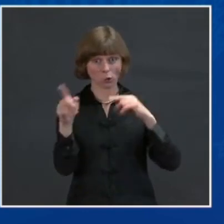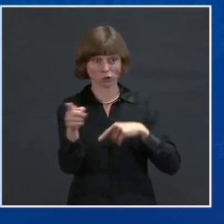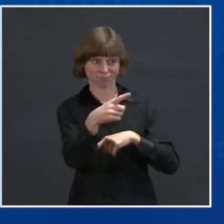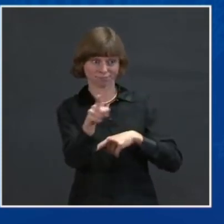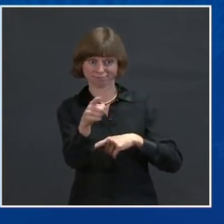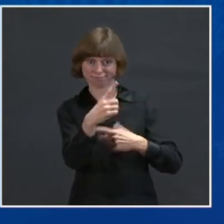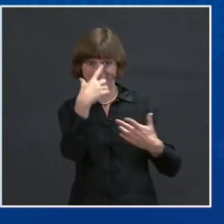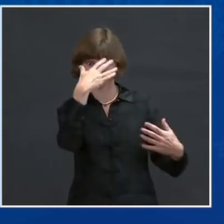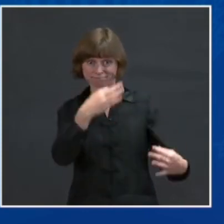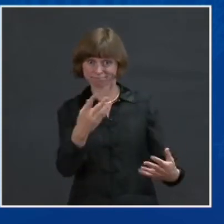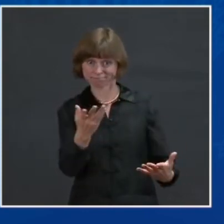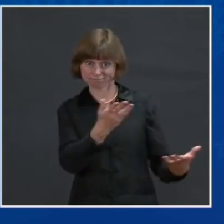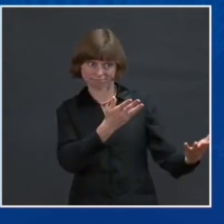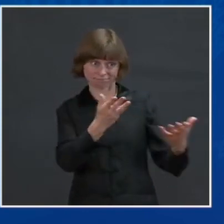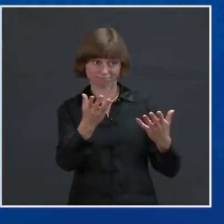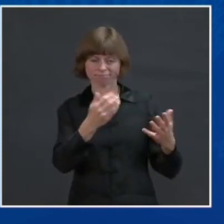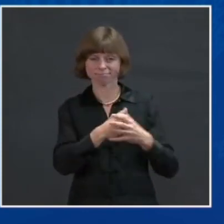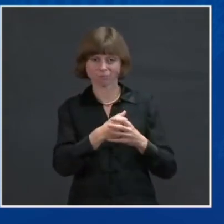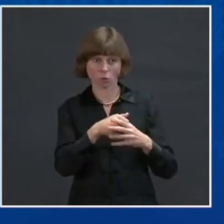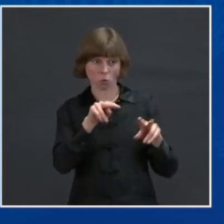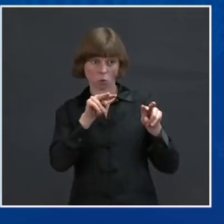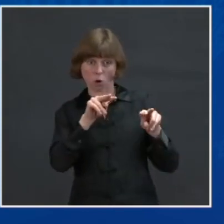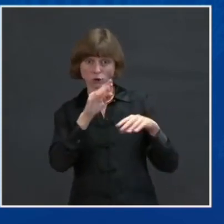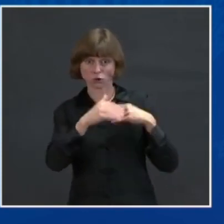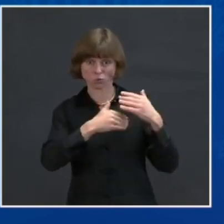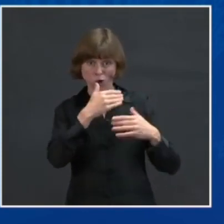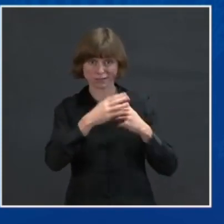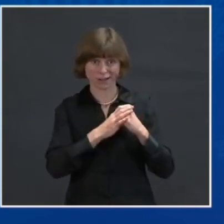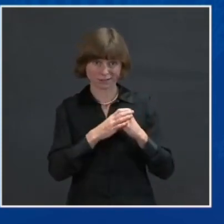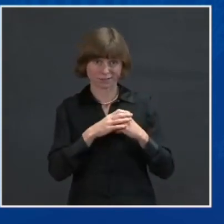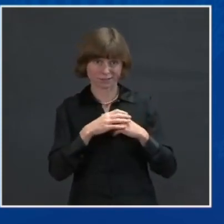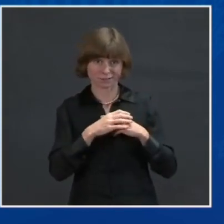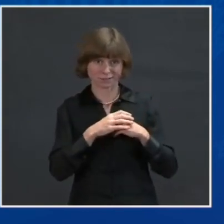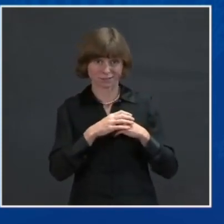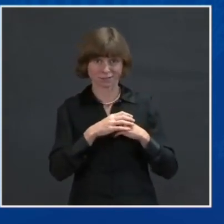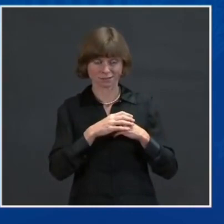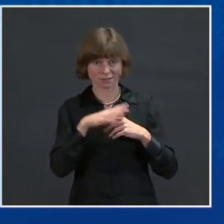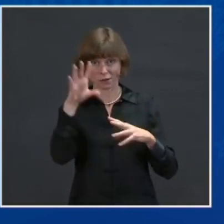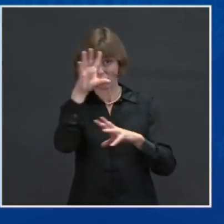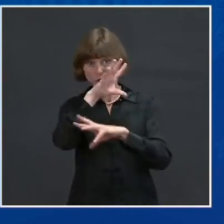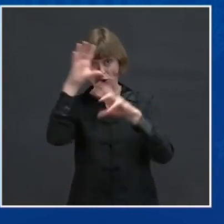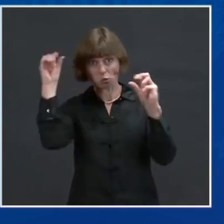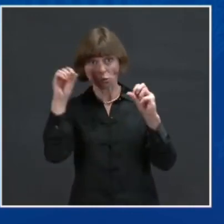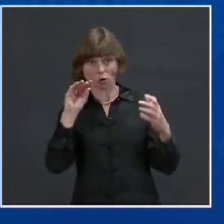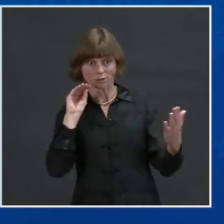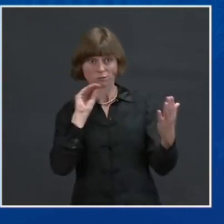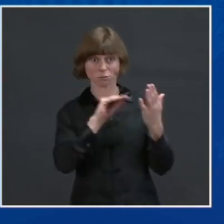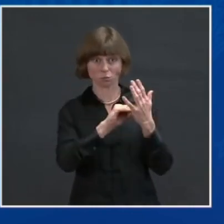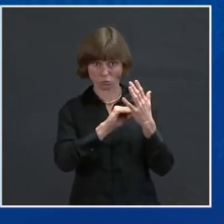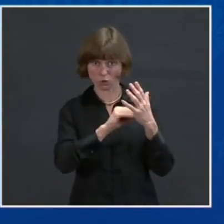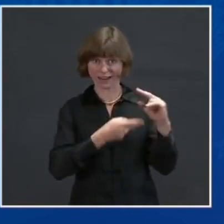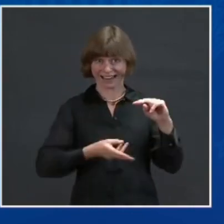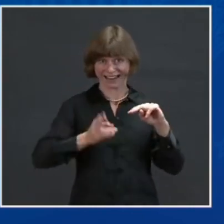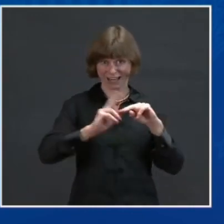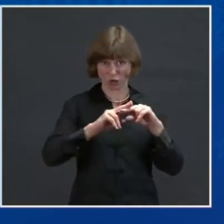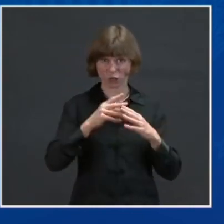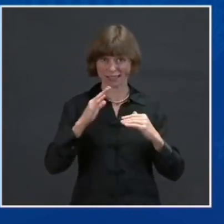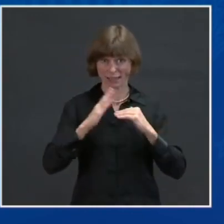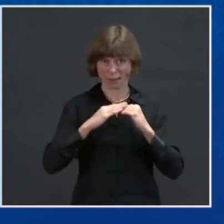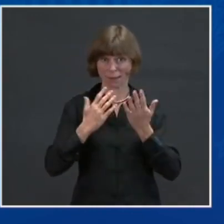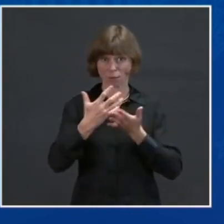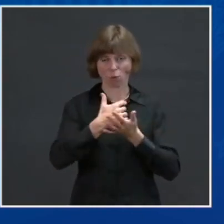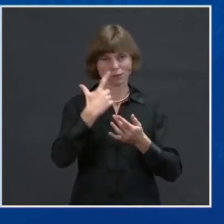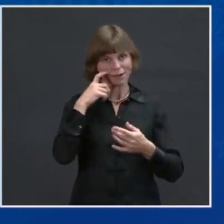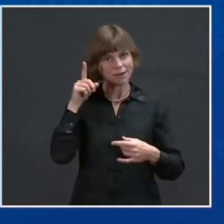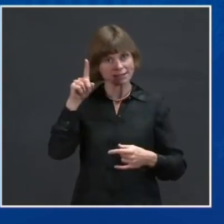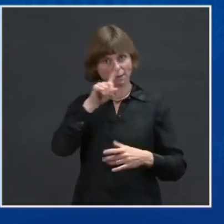final components will look like in a package. The president put an increase in the minimum wage in the initial package because he thinks it's